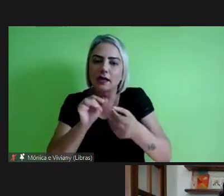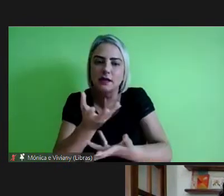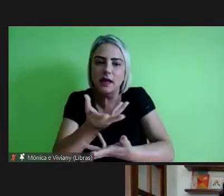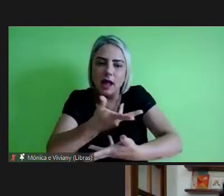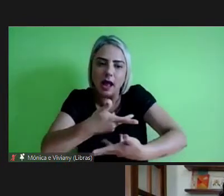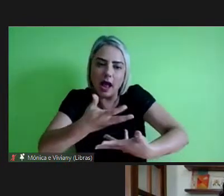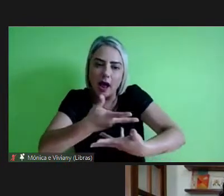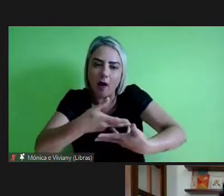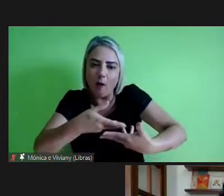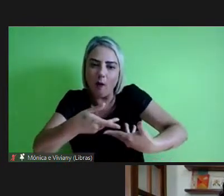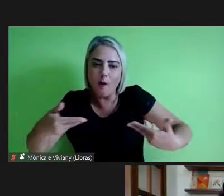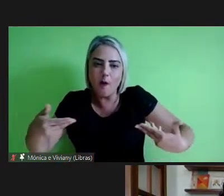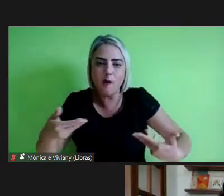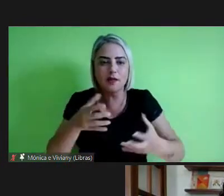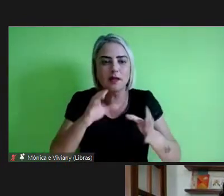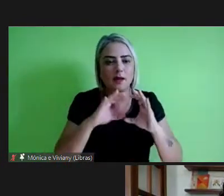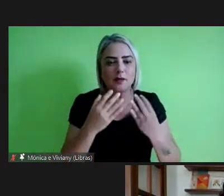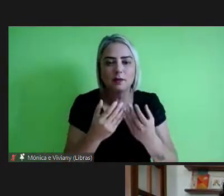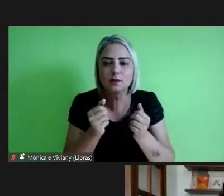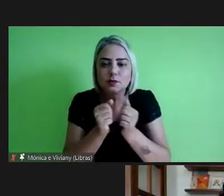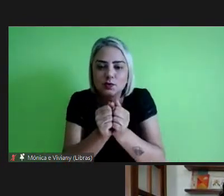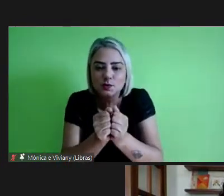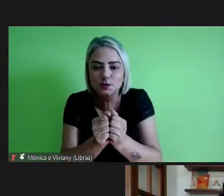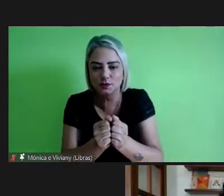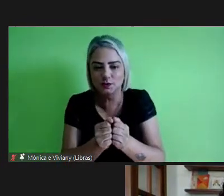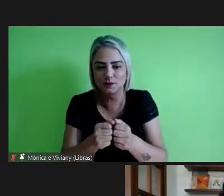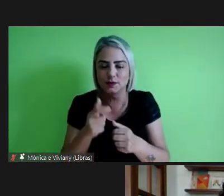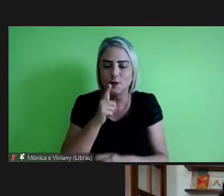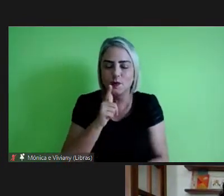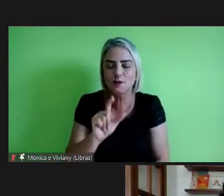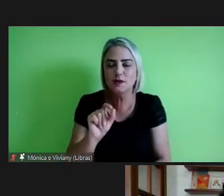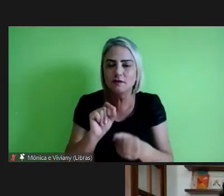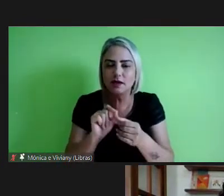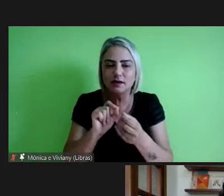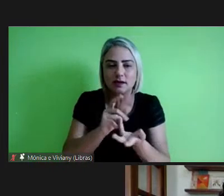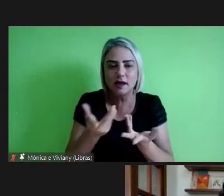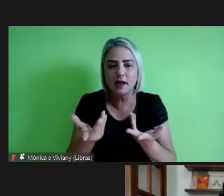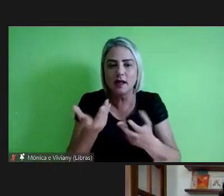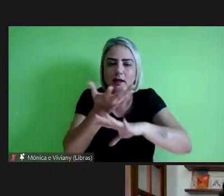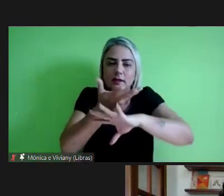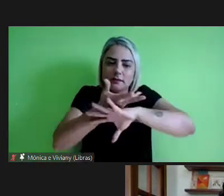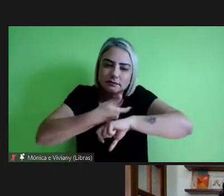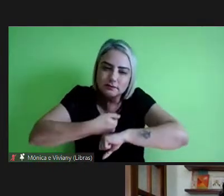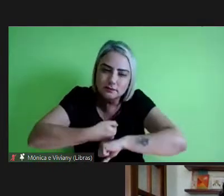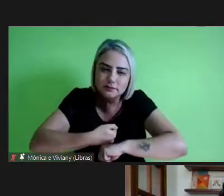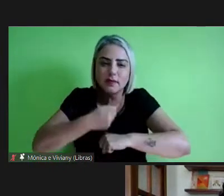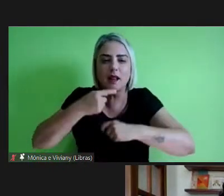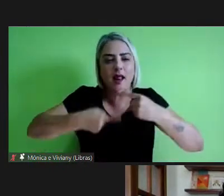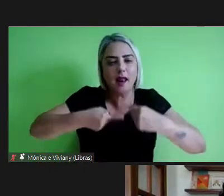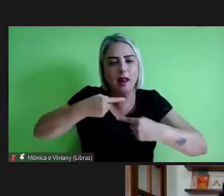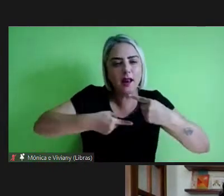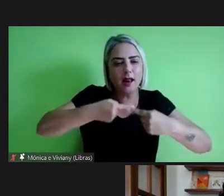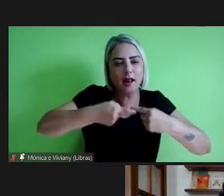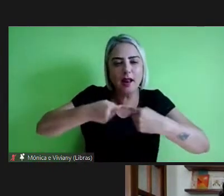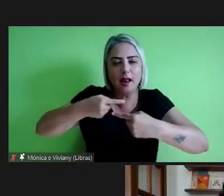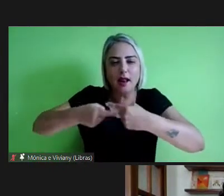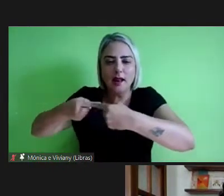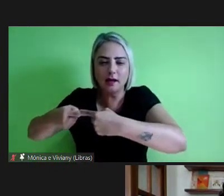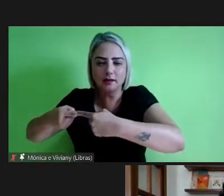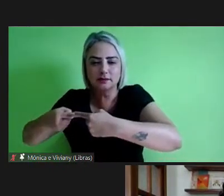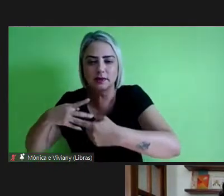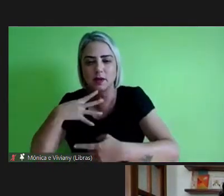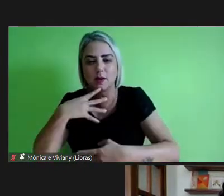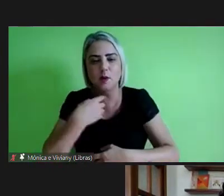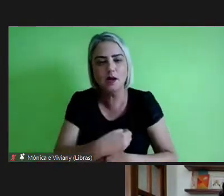garbage, littering, and talk about the community, food. So this is all together. We can do the transdisciplinarity of